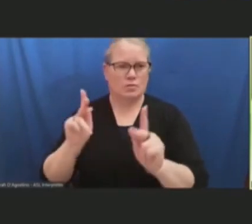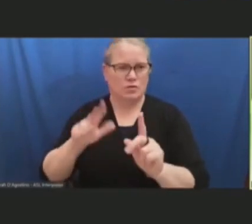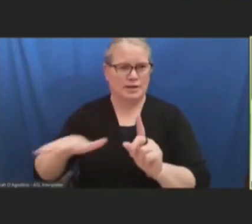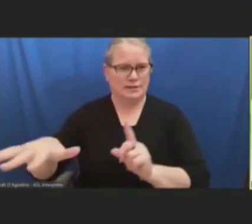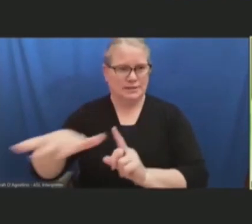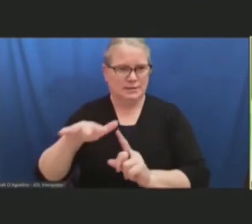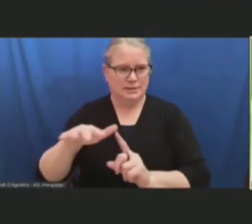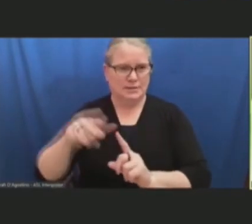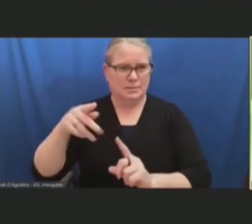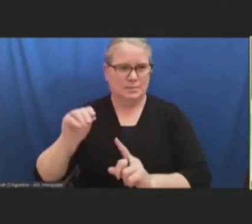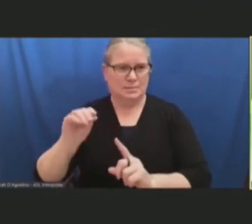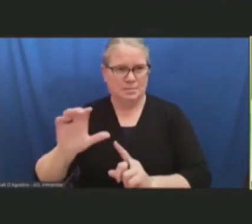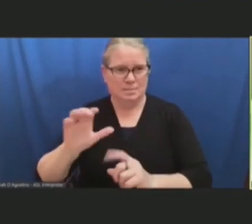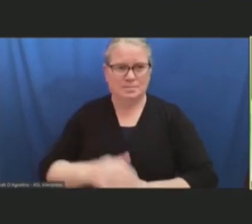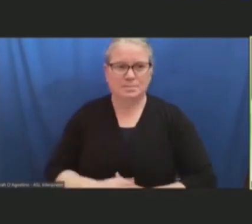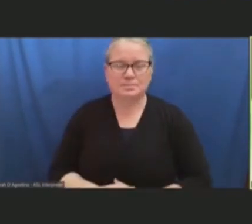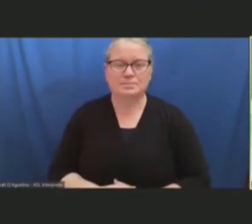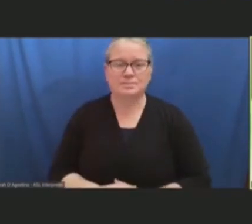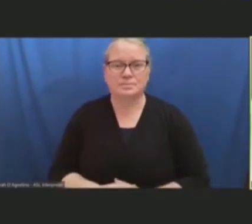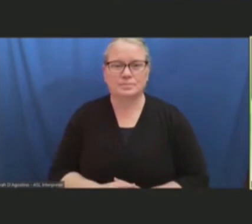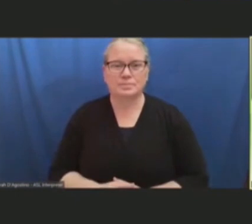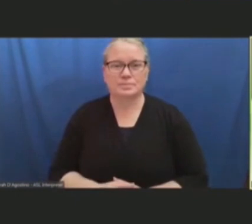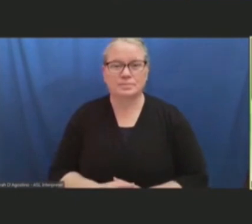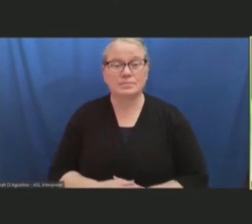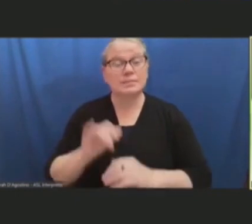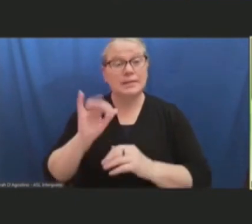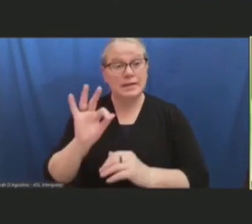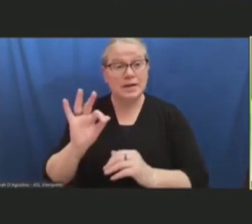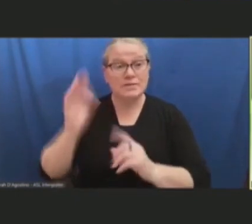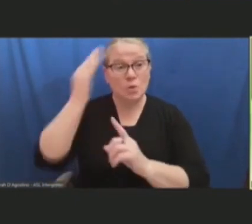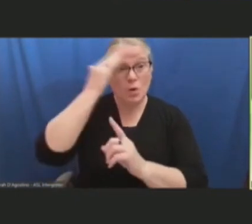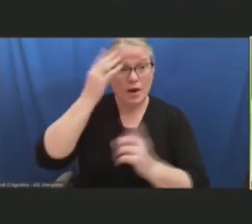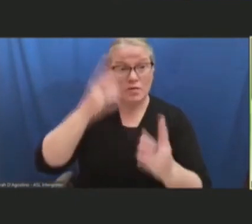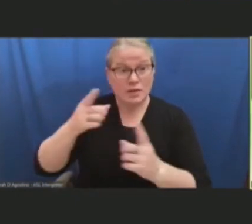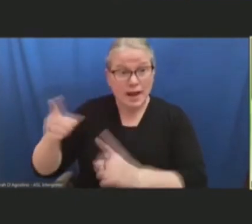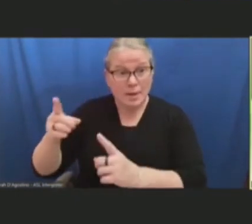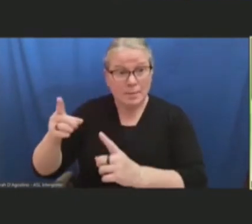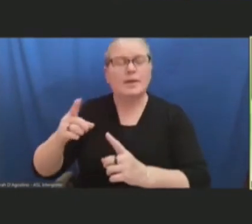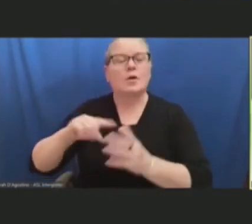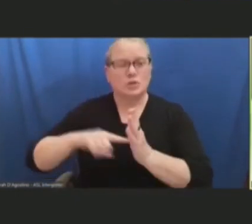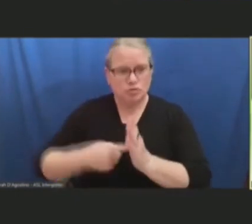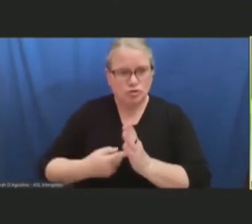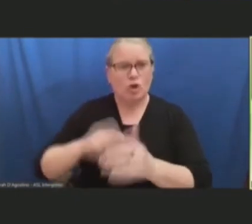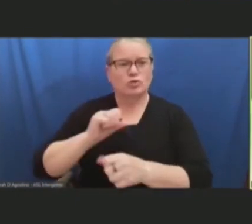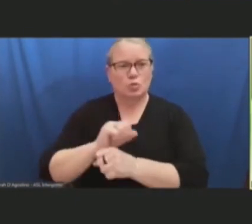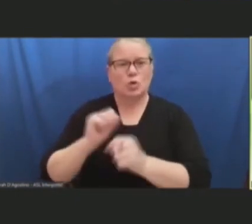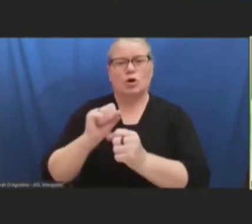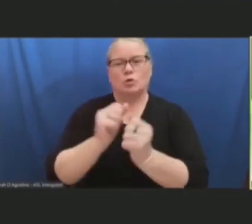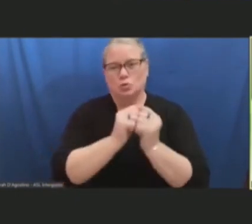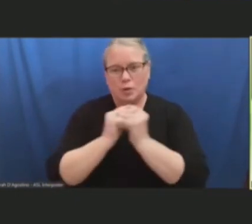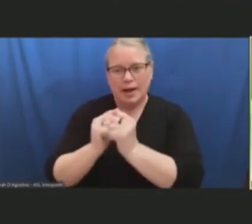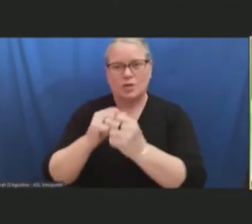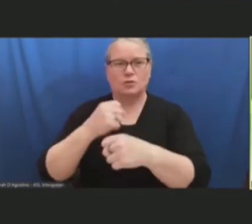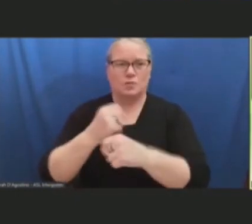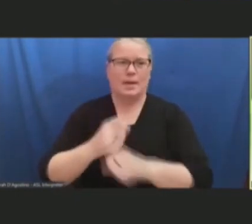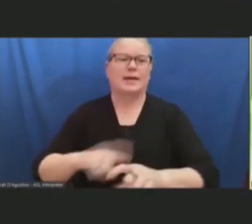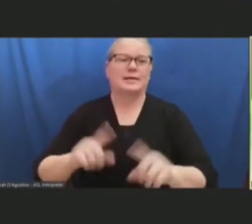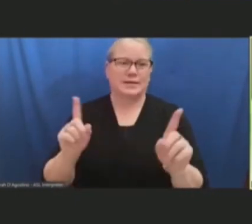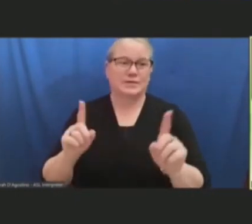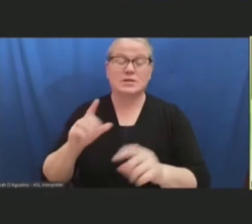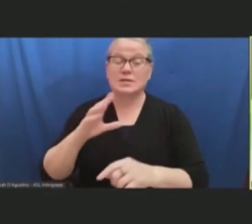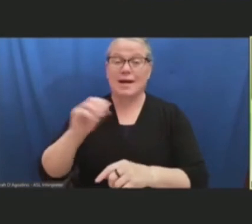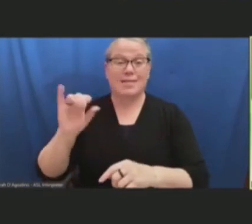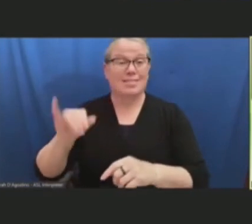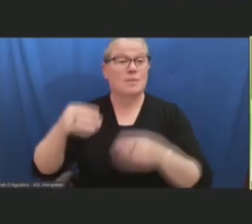But if we're more aware of what's happening, we can start working together, really make a difference. And the Broker Academy is really just